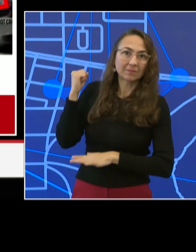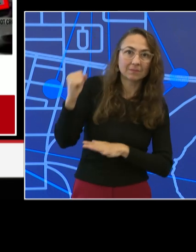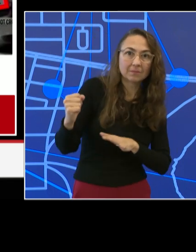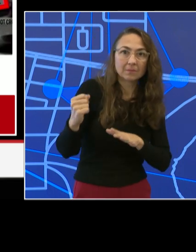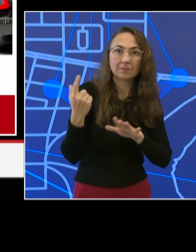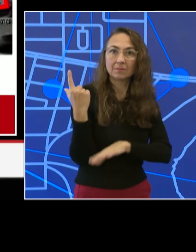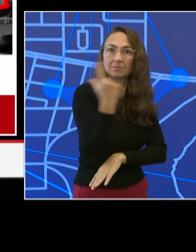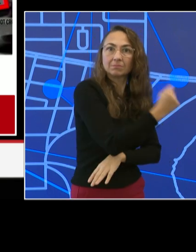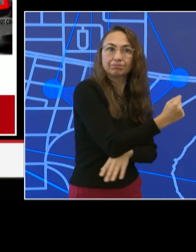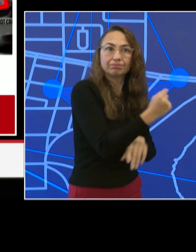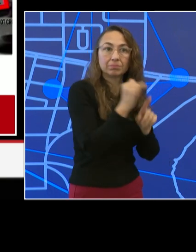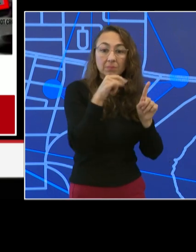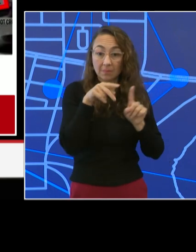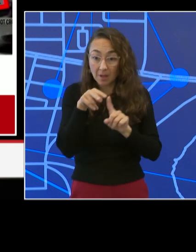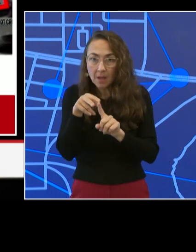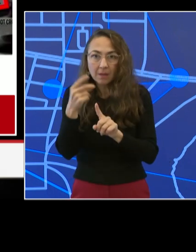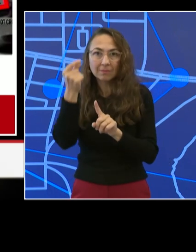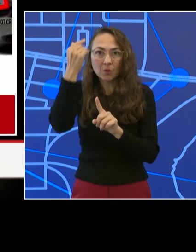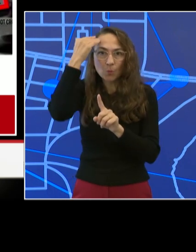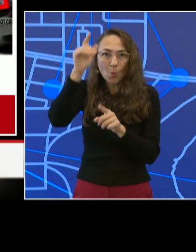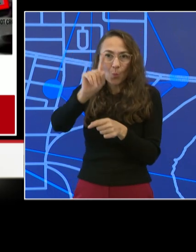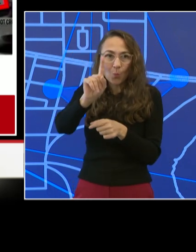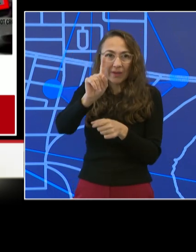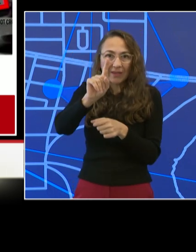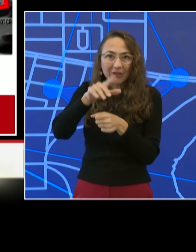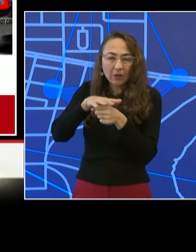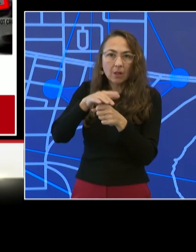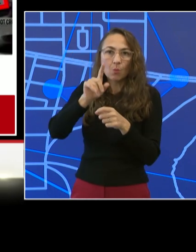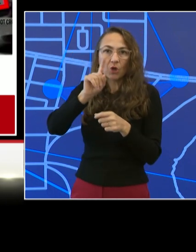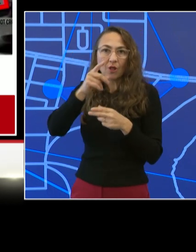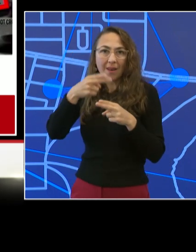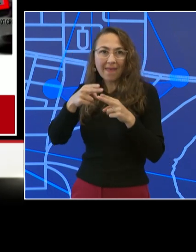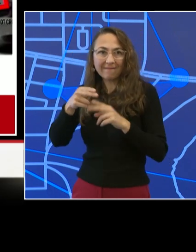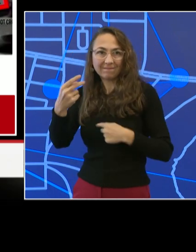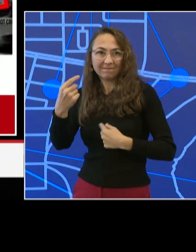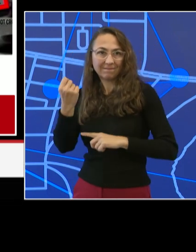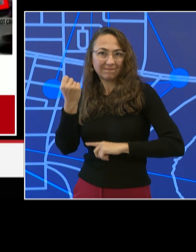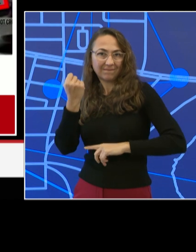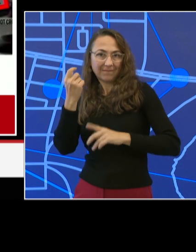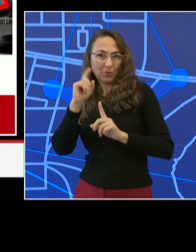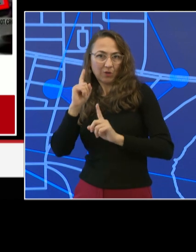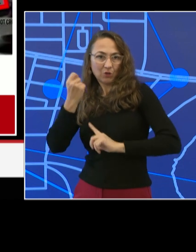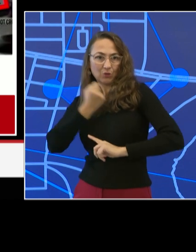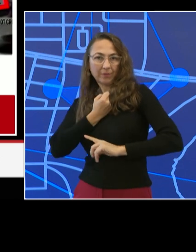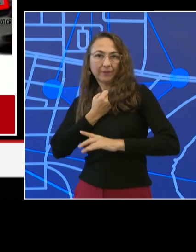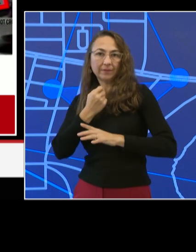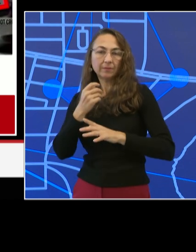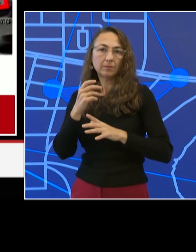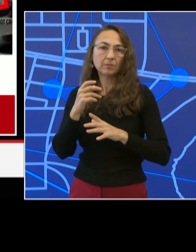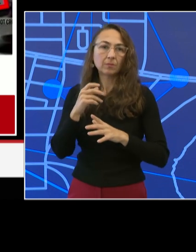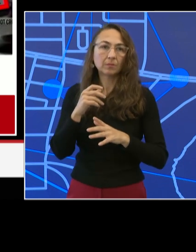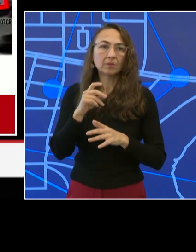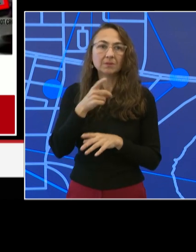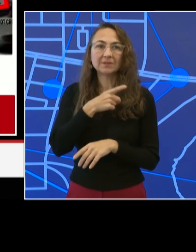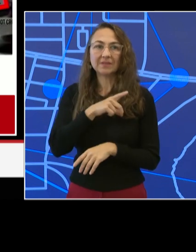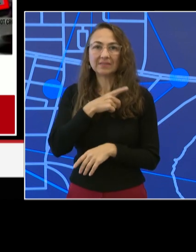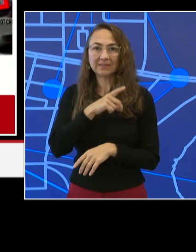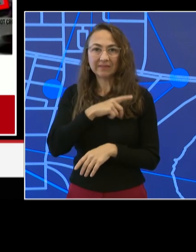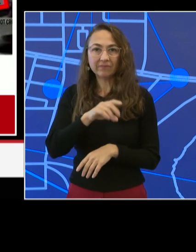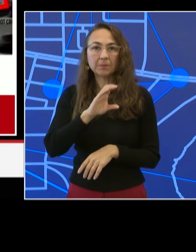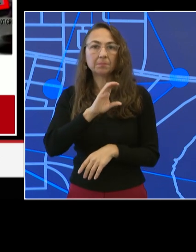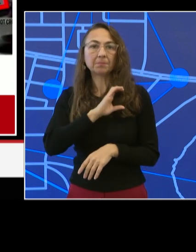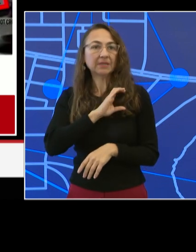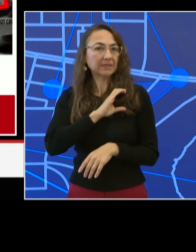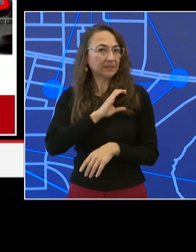can. Our investigators immediately disseminated the video to our officers and detectives responding to the scene. Using that